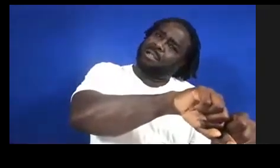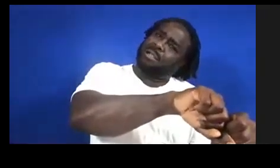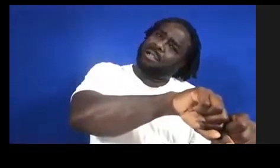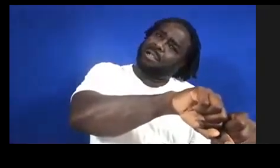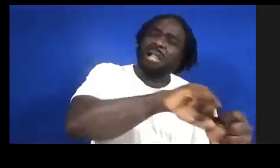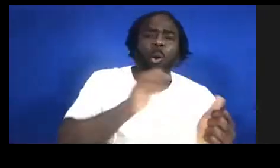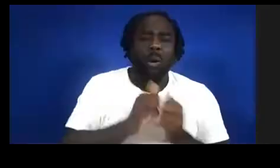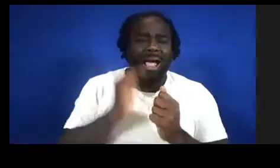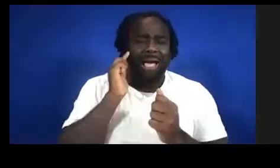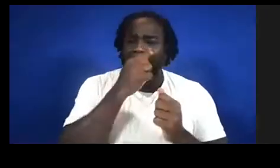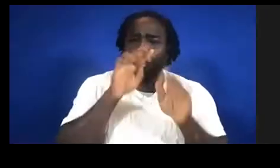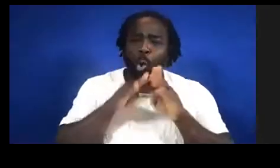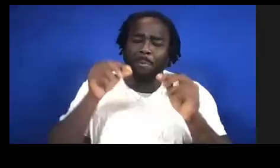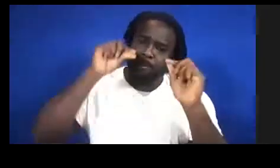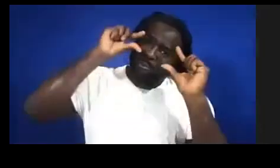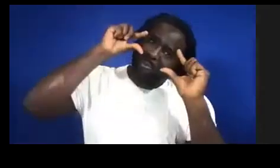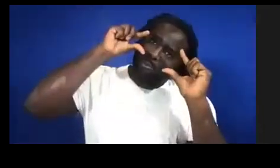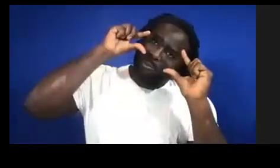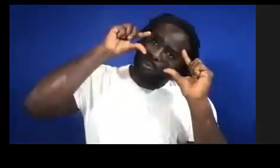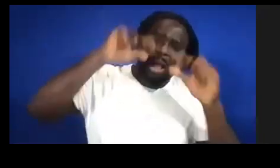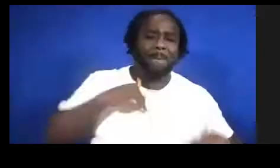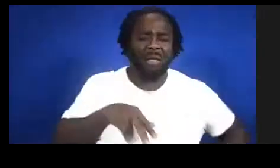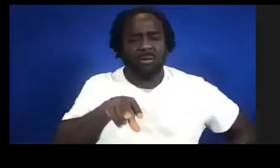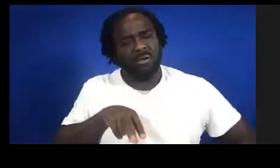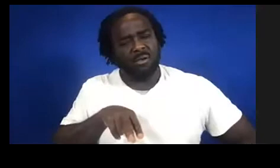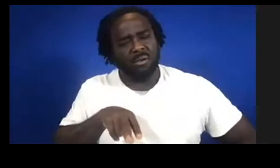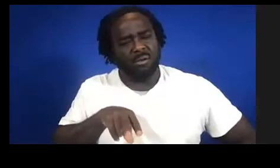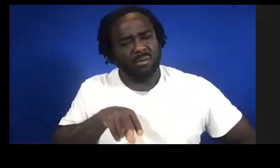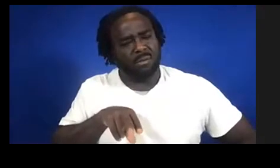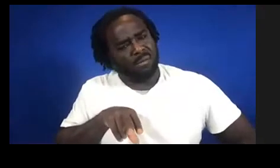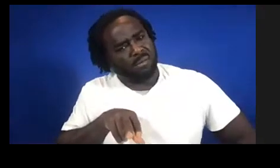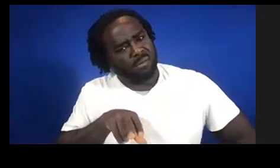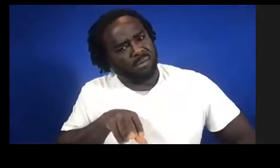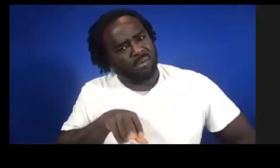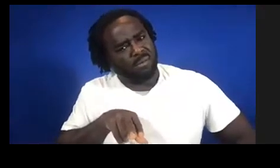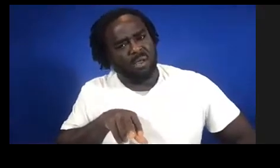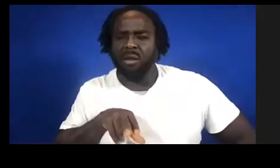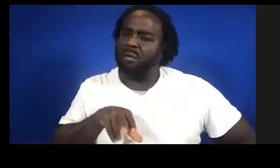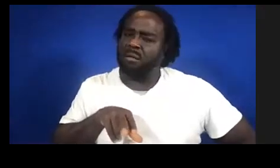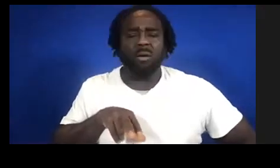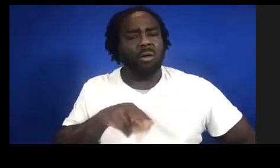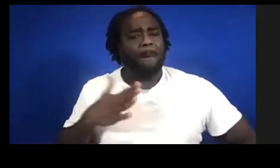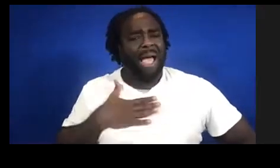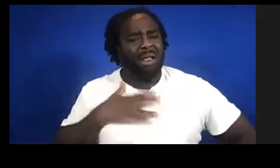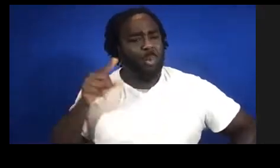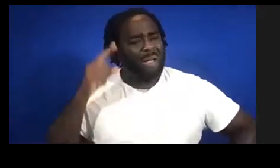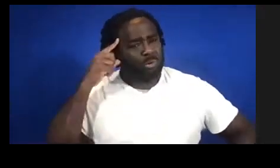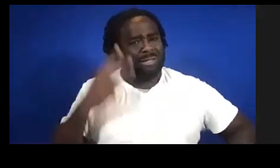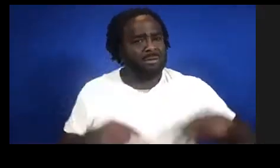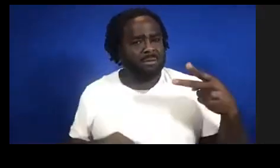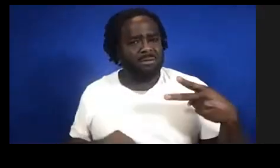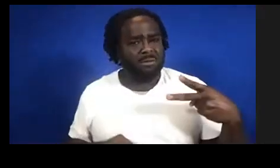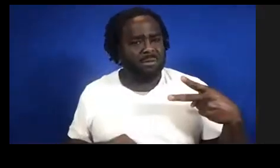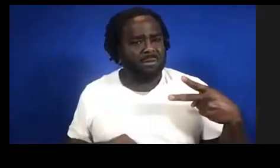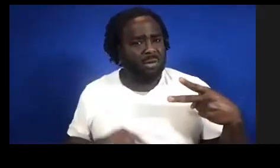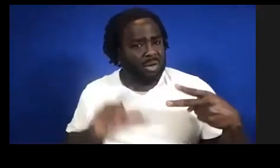because he over there looking all stiff, eyes glazed over. I'm looking at that deer like,